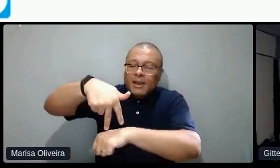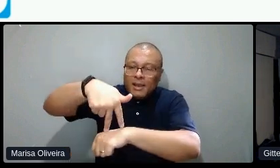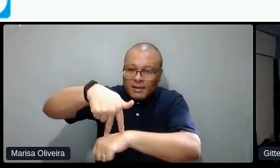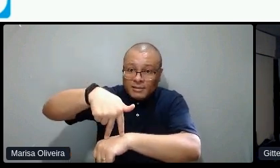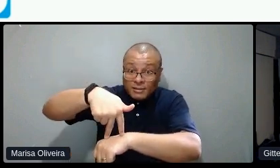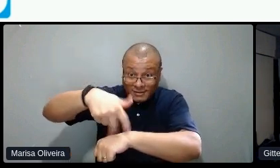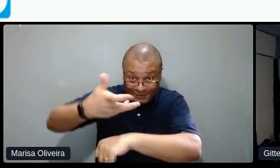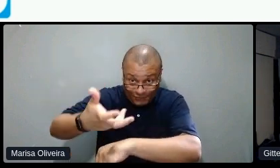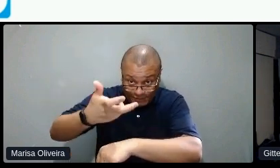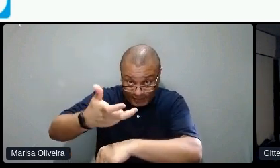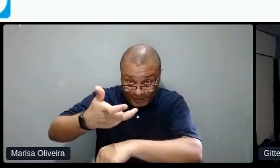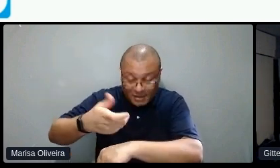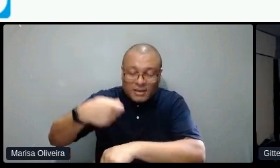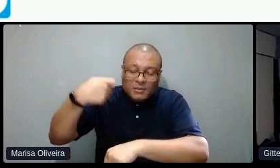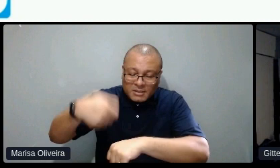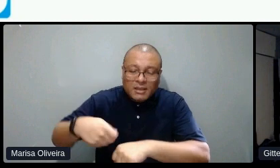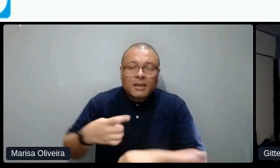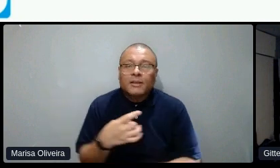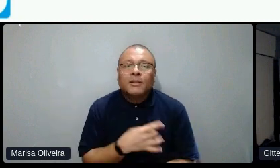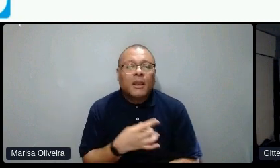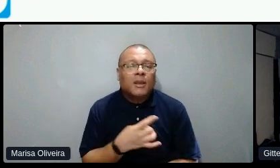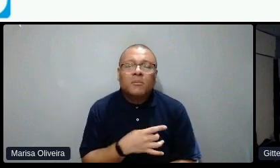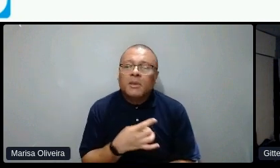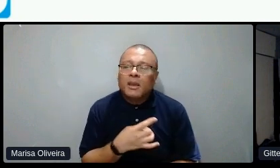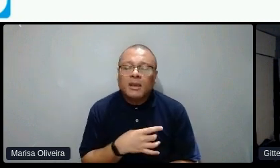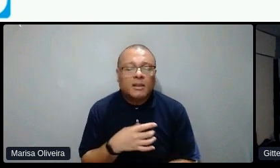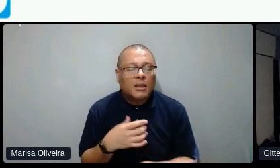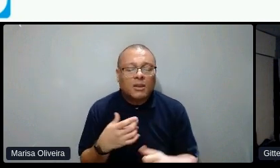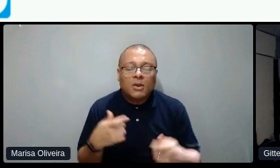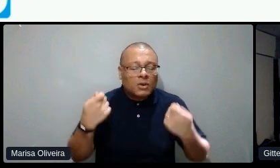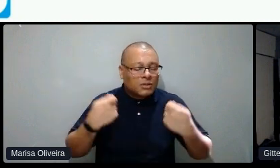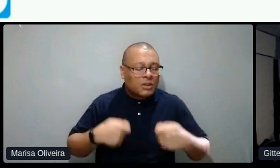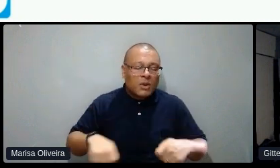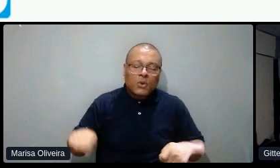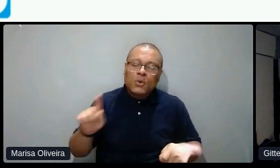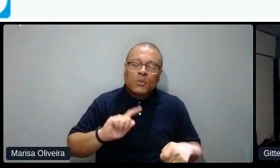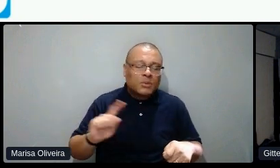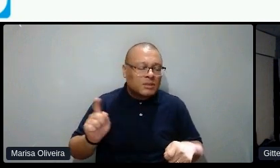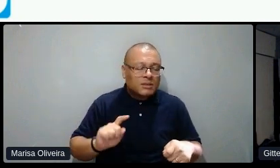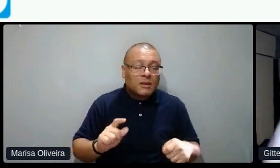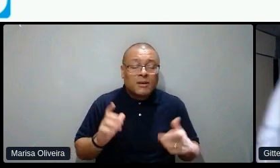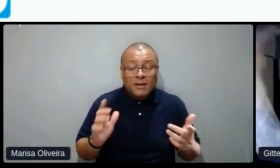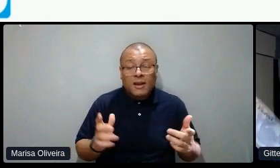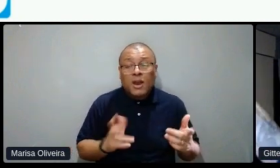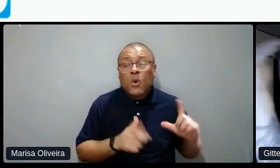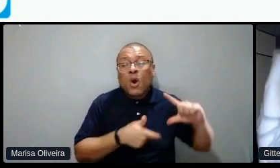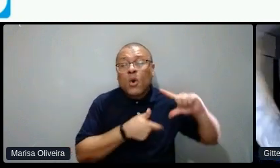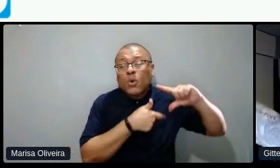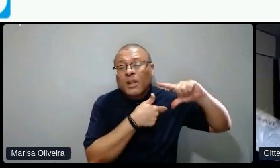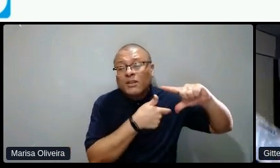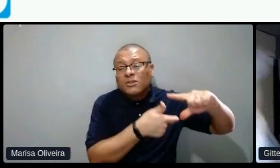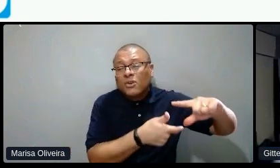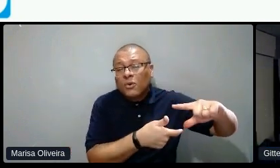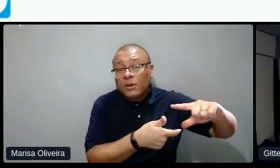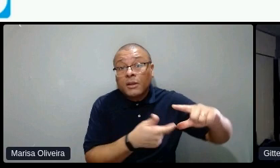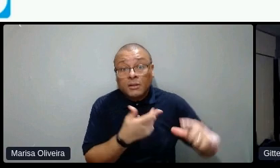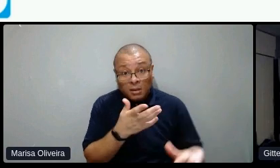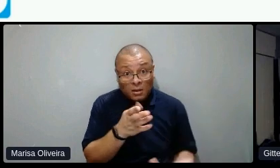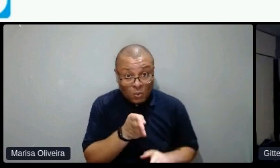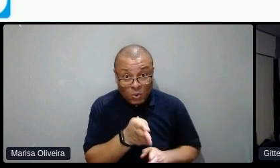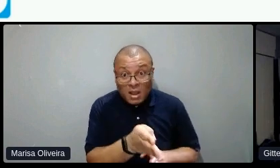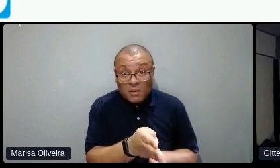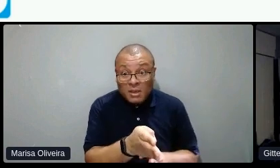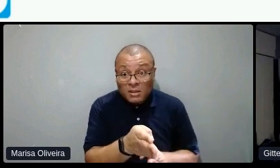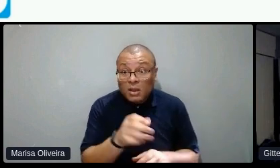leaders who are not afraid to take part of the traditional leadership, to set a vision. Where are we going? To